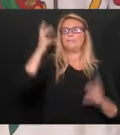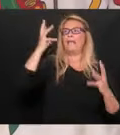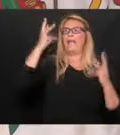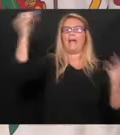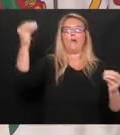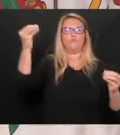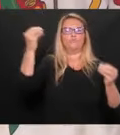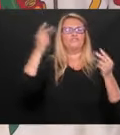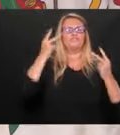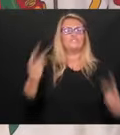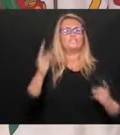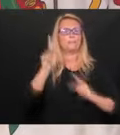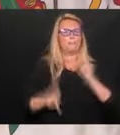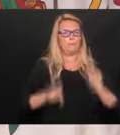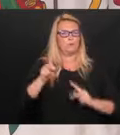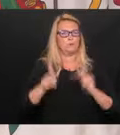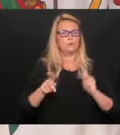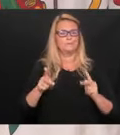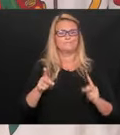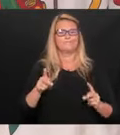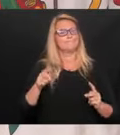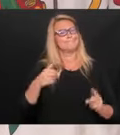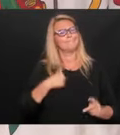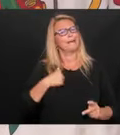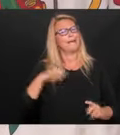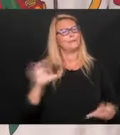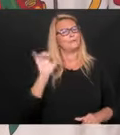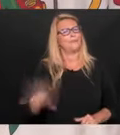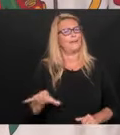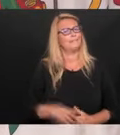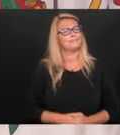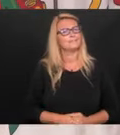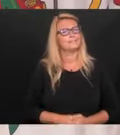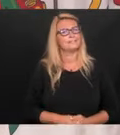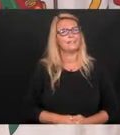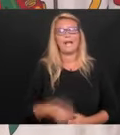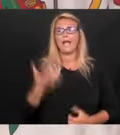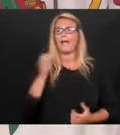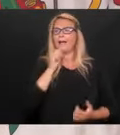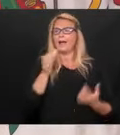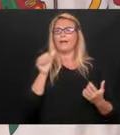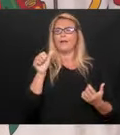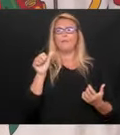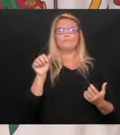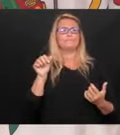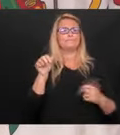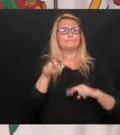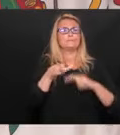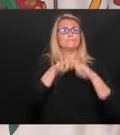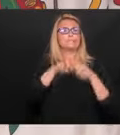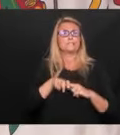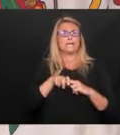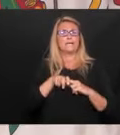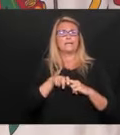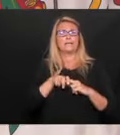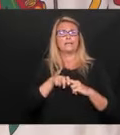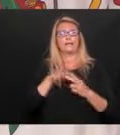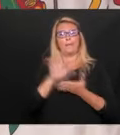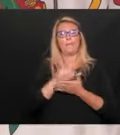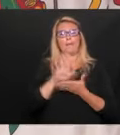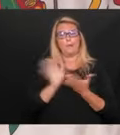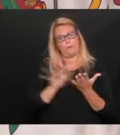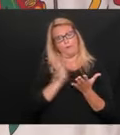and that's what I do. And I'm not just going to sit somewhere and push paper around